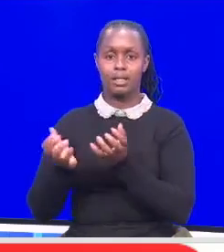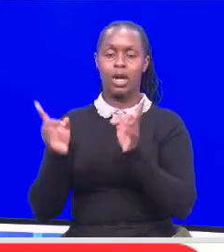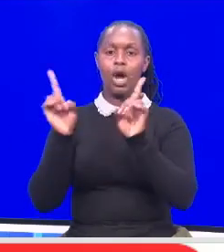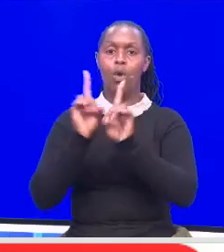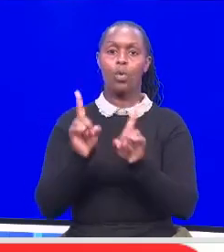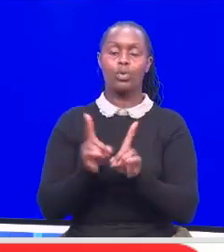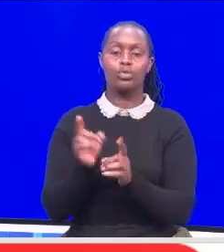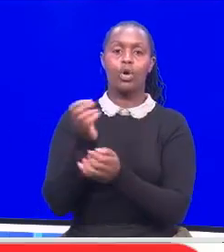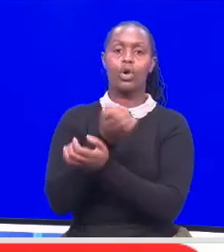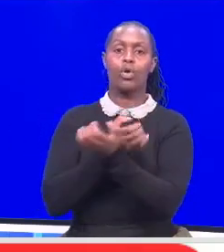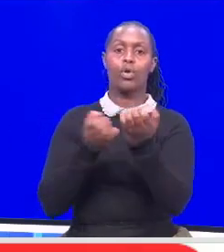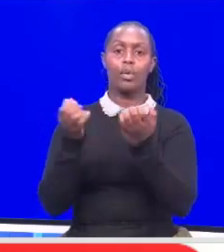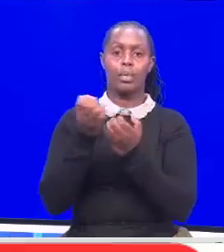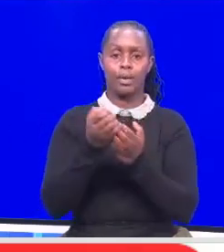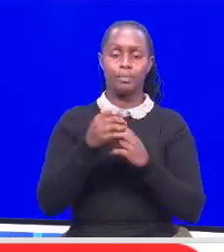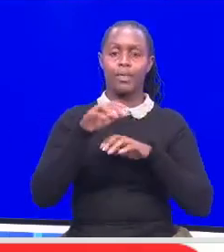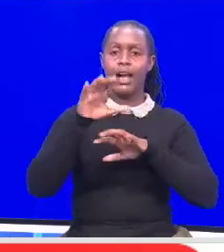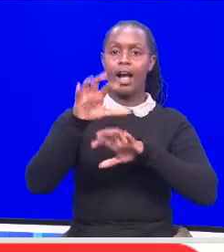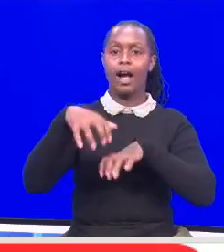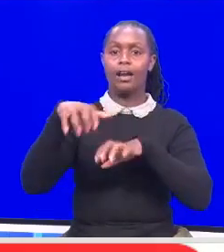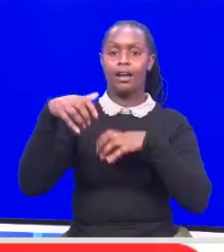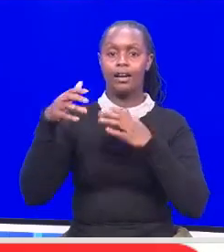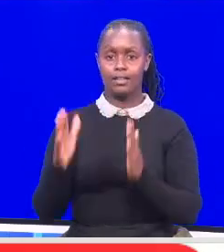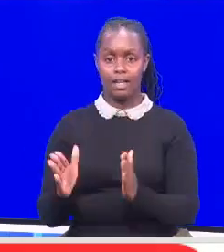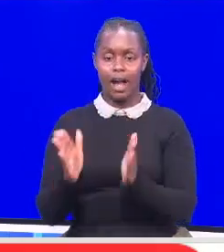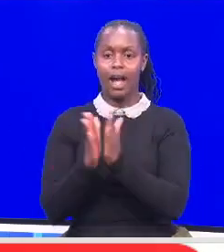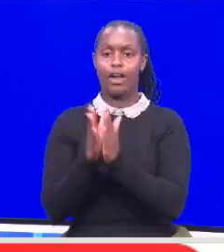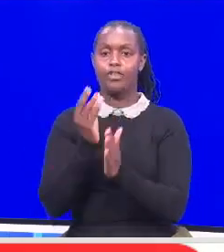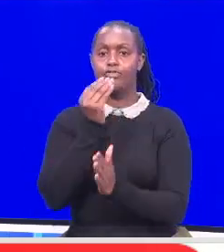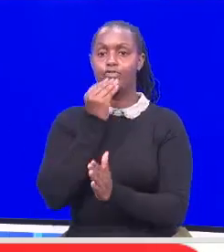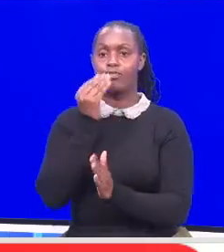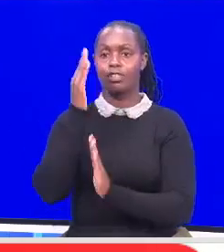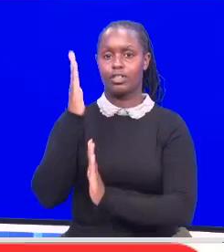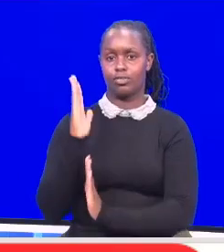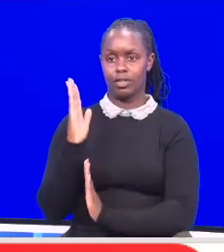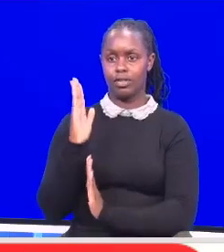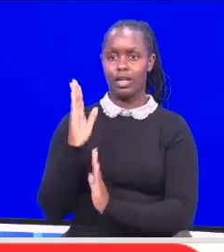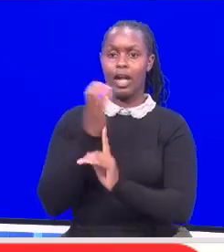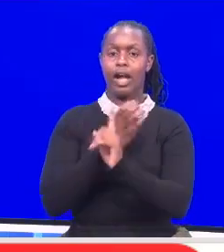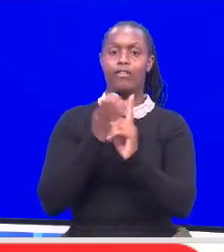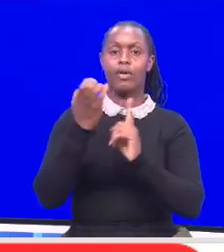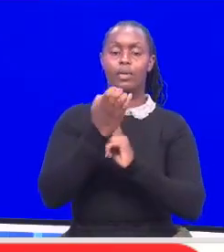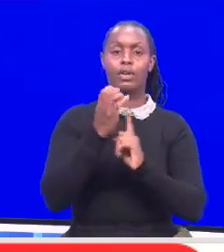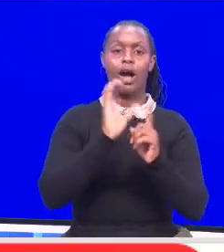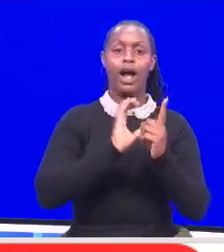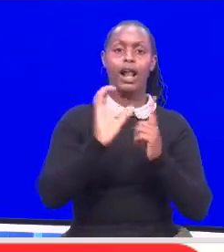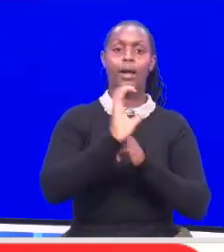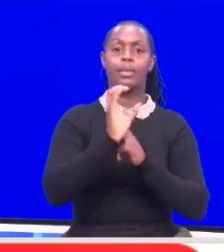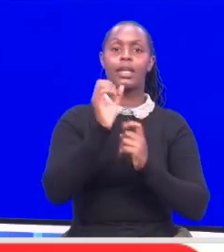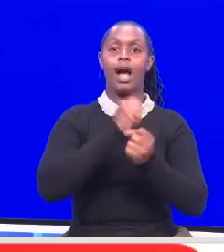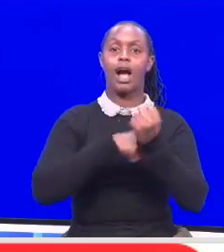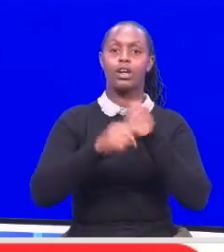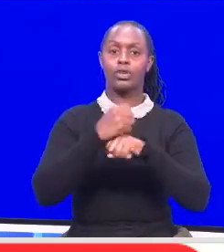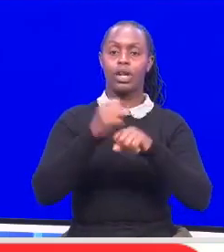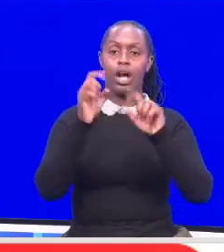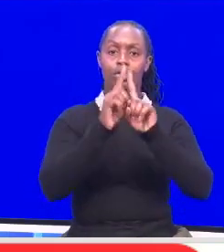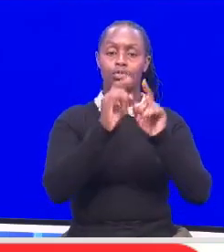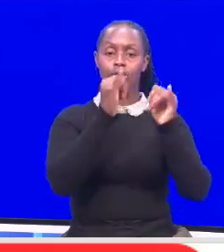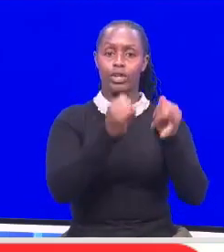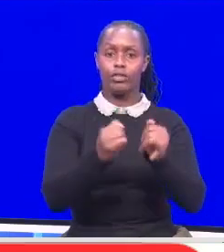affairs, agriculture and food security, environment and climate action, as well as our individual and